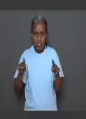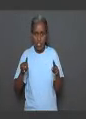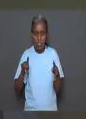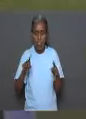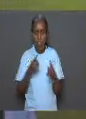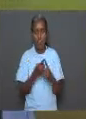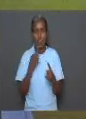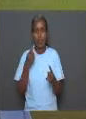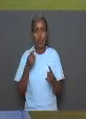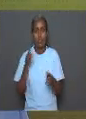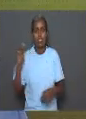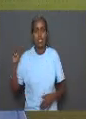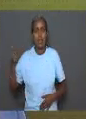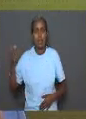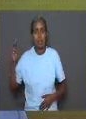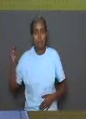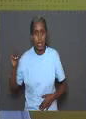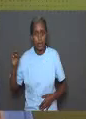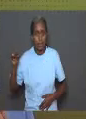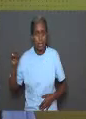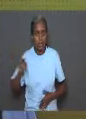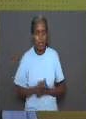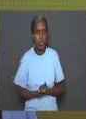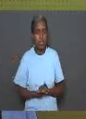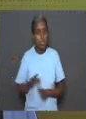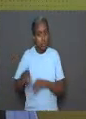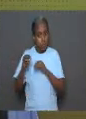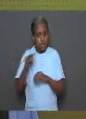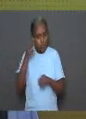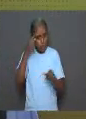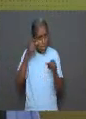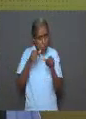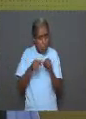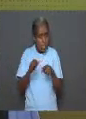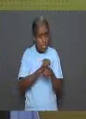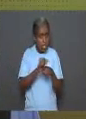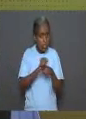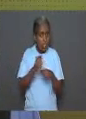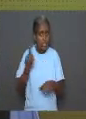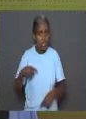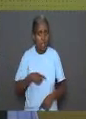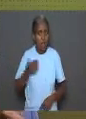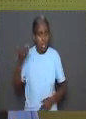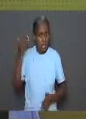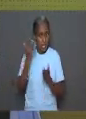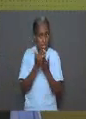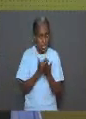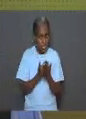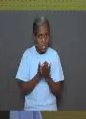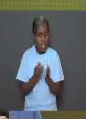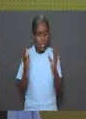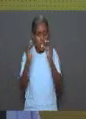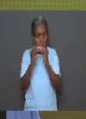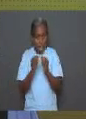mean. Students, do you remember the activity you did in our last lesson where you